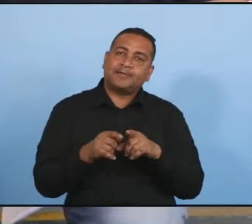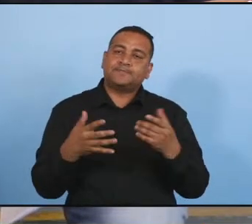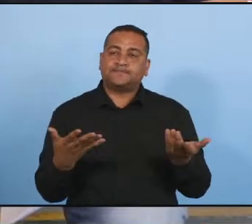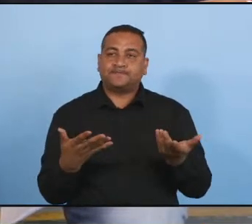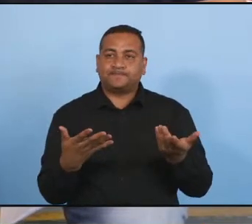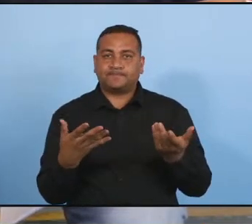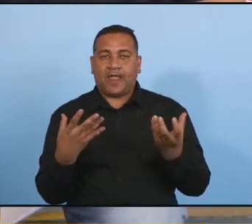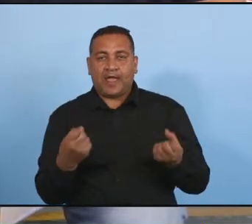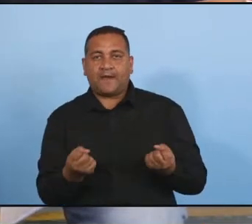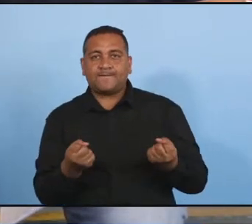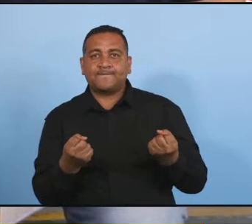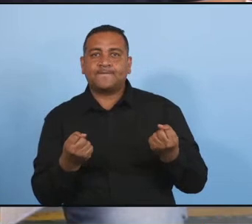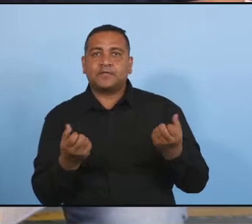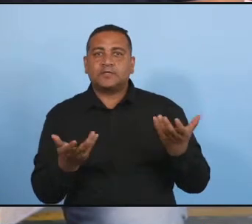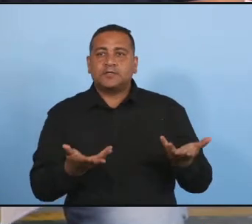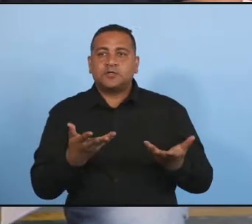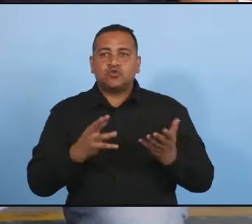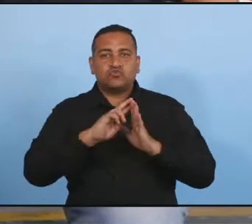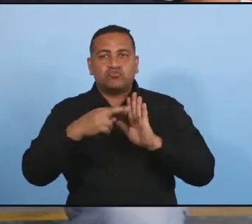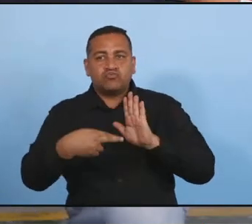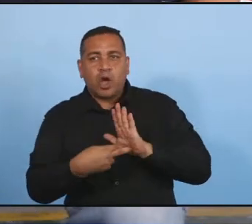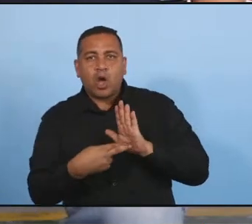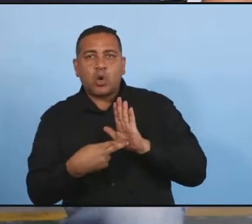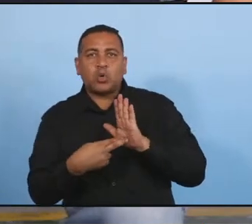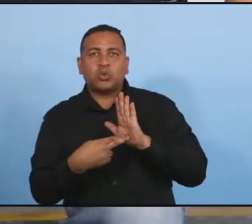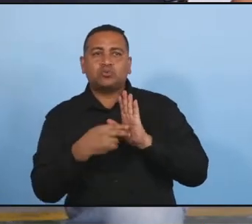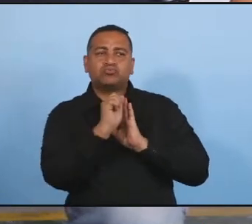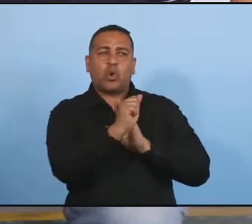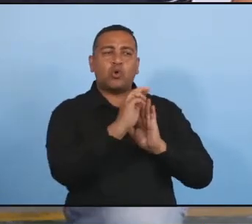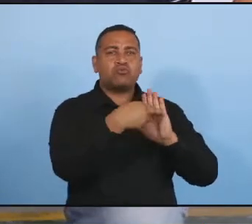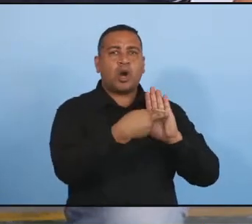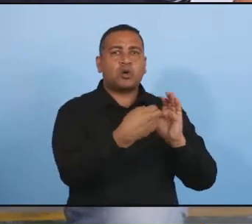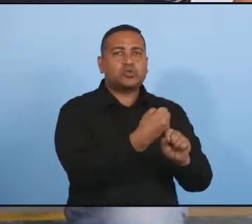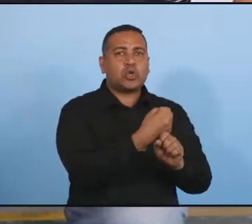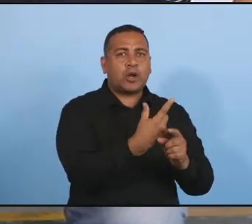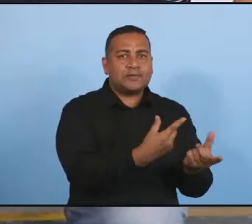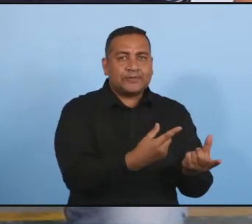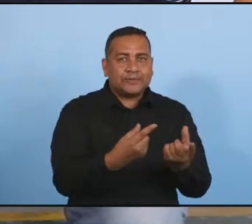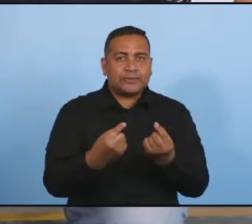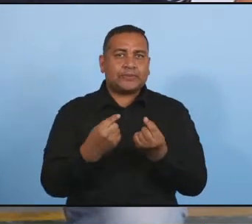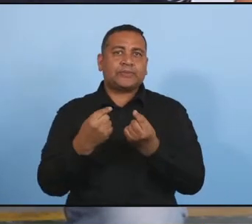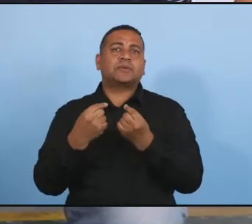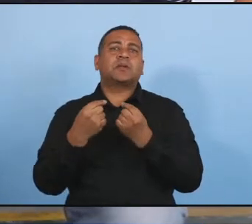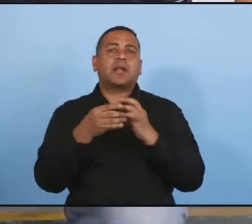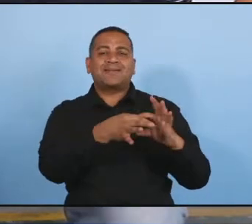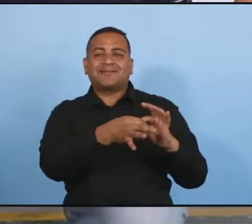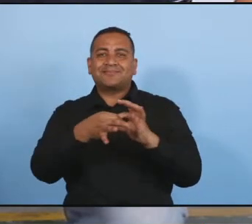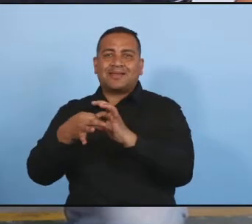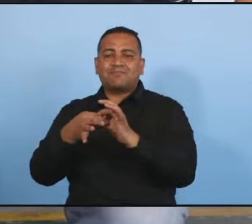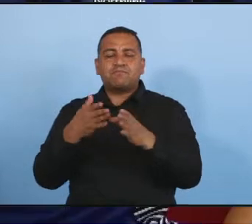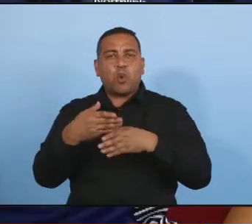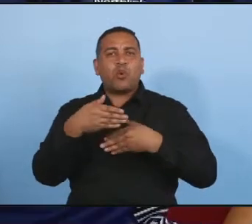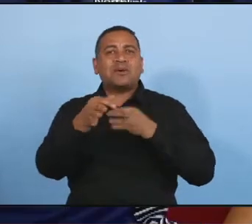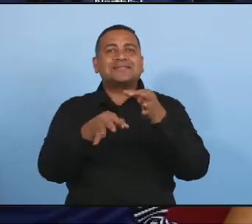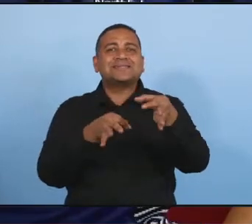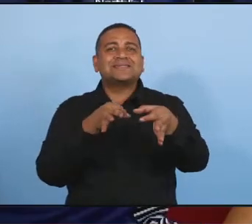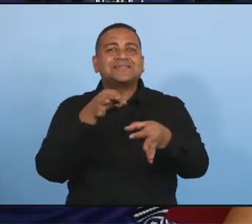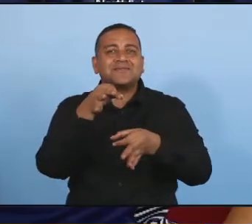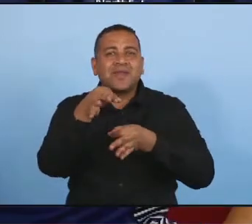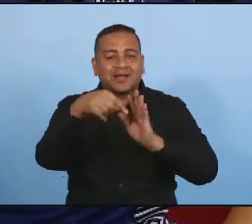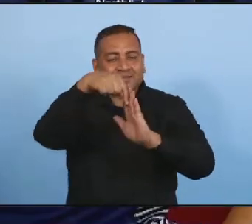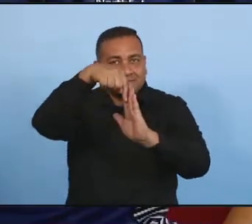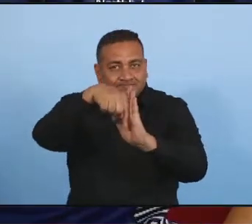particular duty or role for a number of years, but there are certain gaps. So, for example, there would